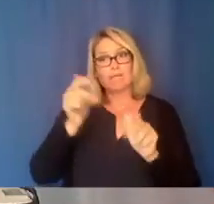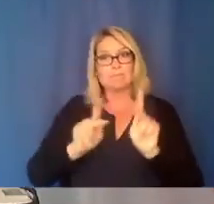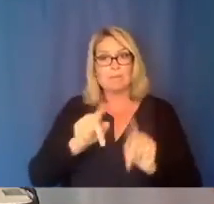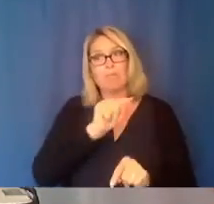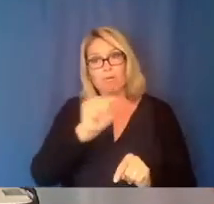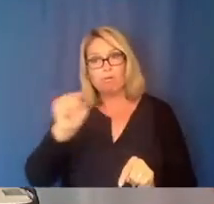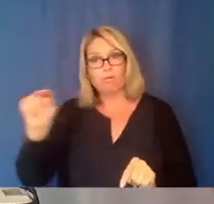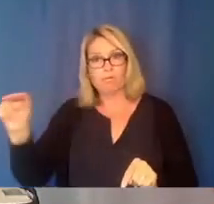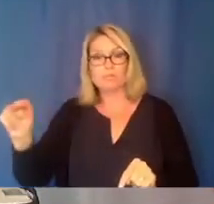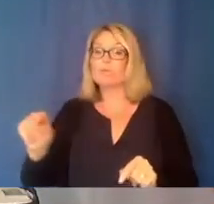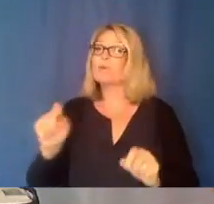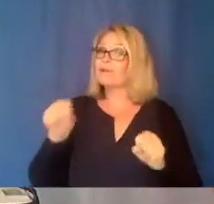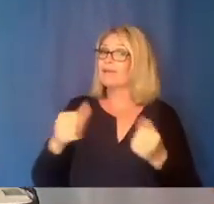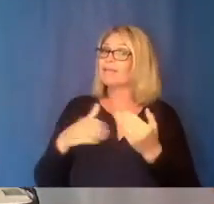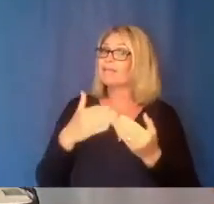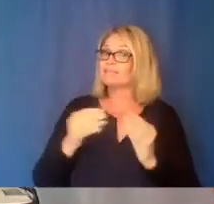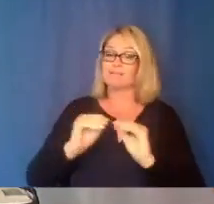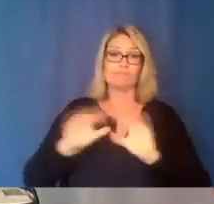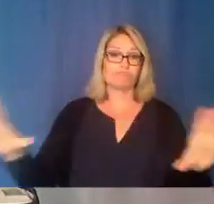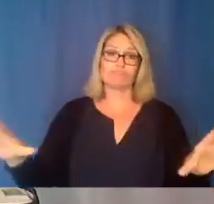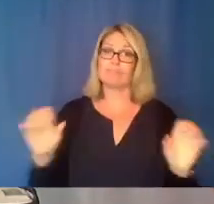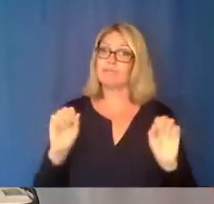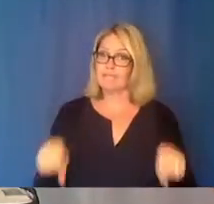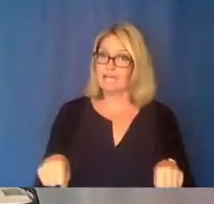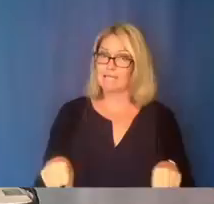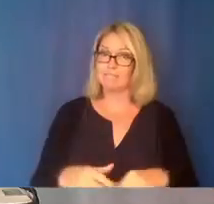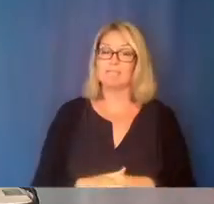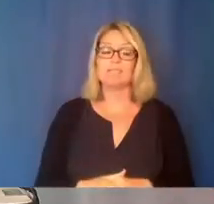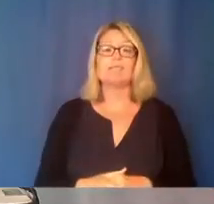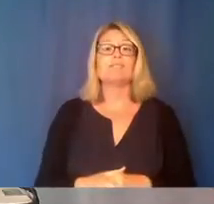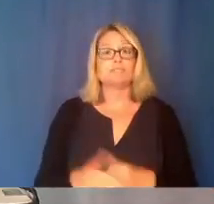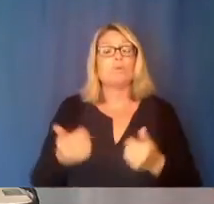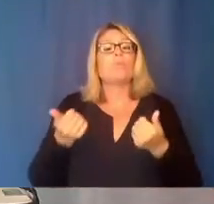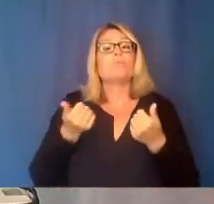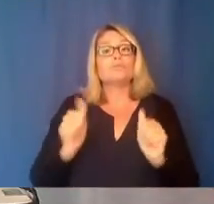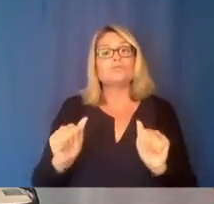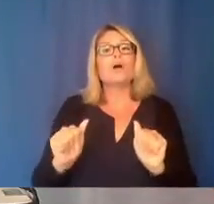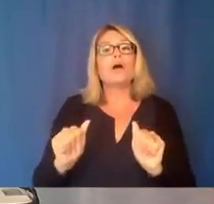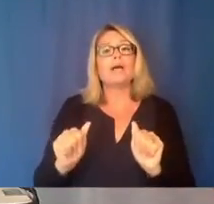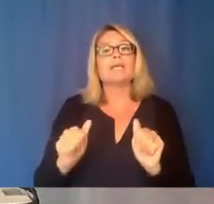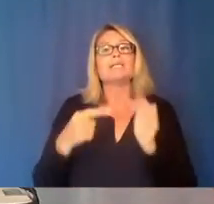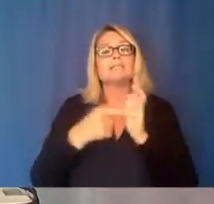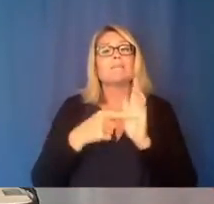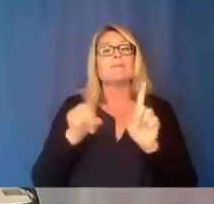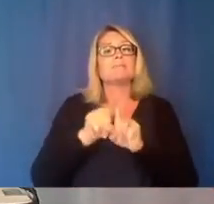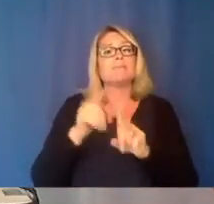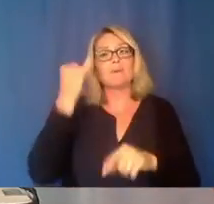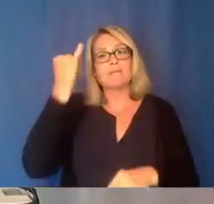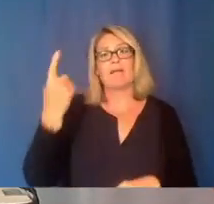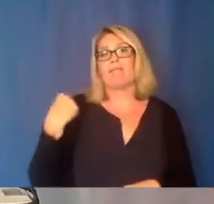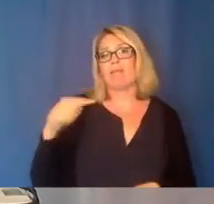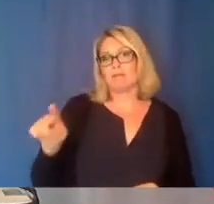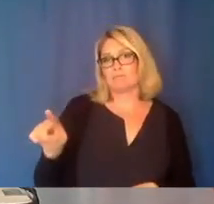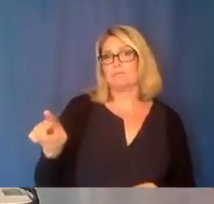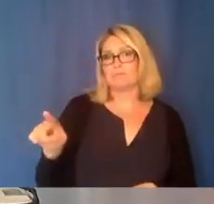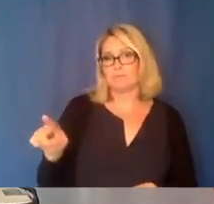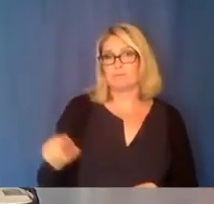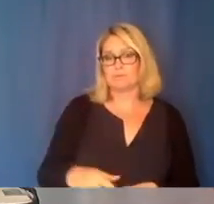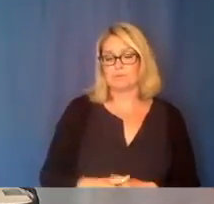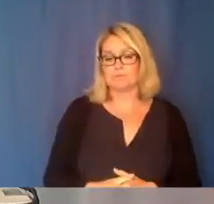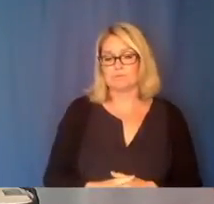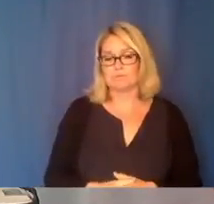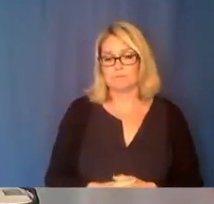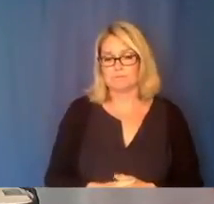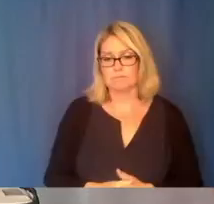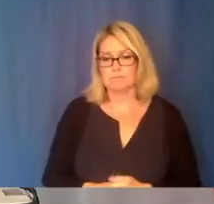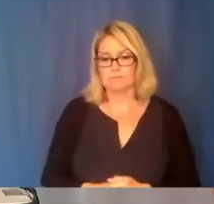be spread. So I think we're trying to go back to where we were last year to a certain degree. But we realize